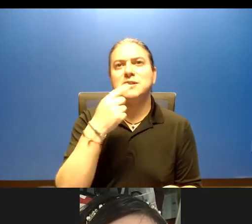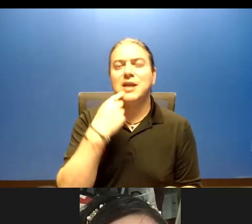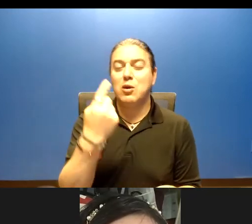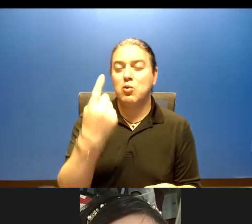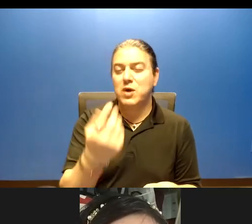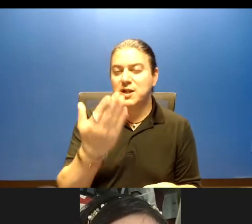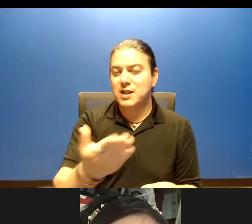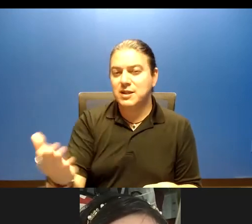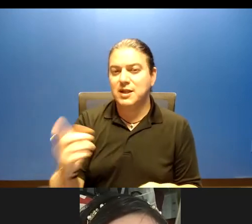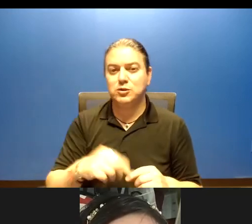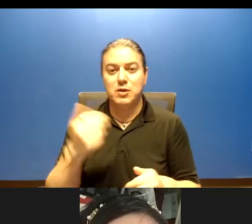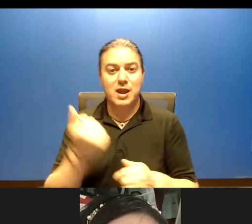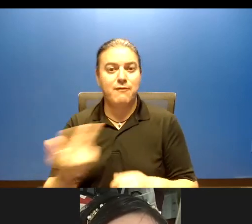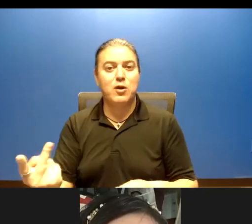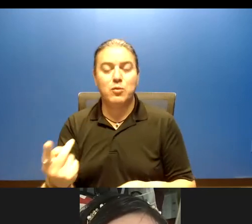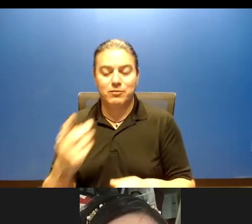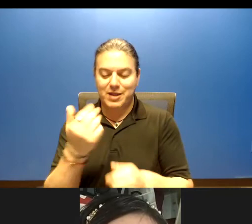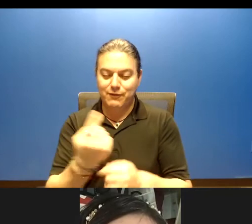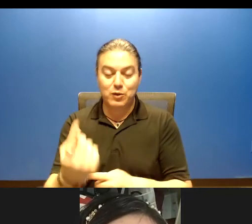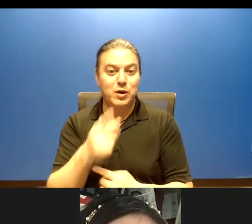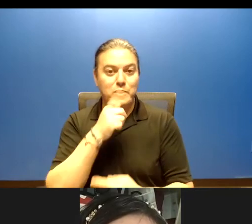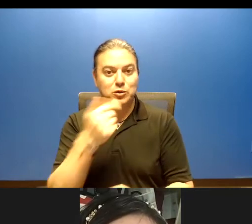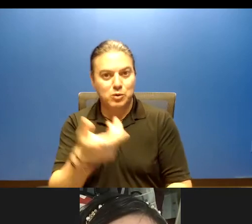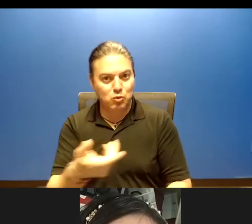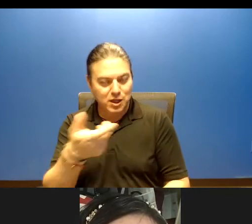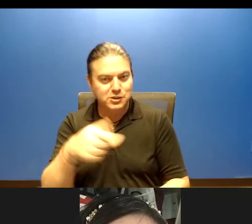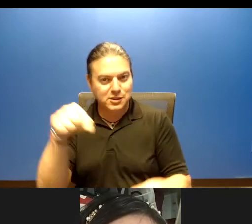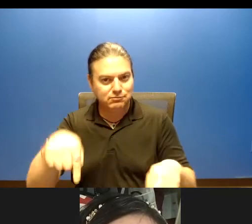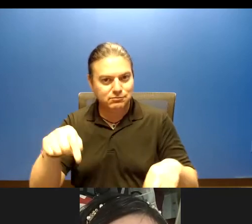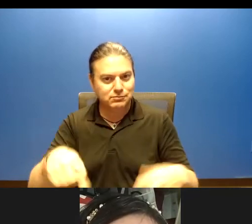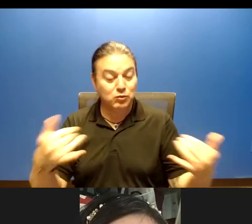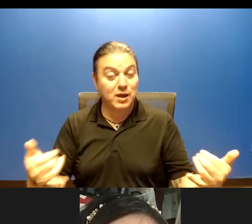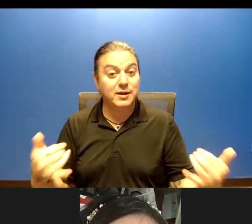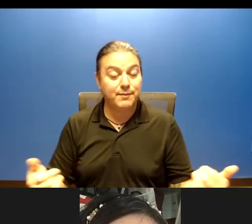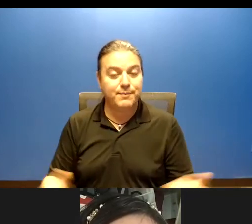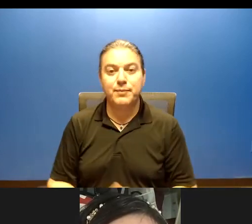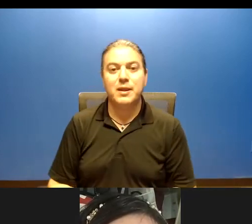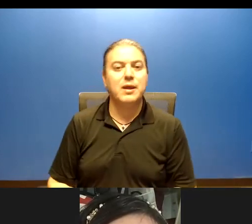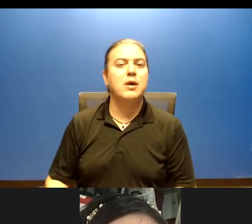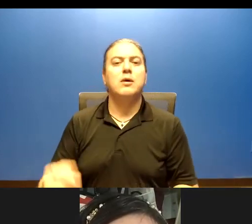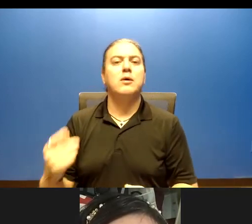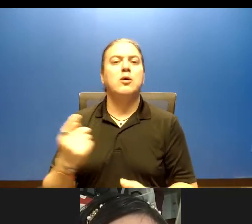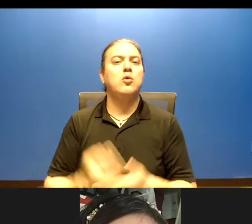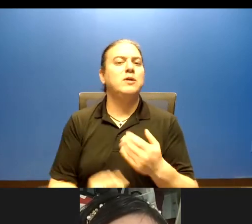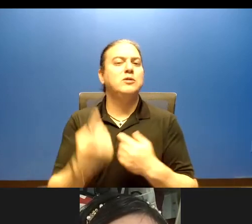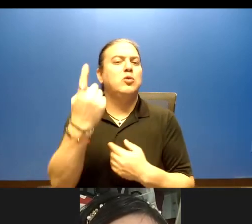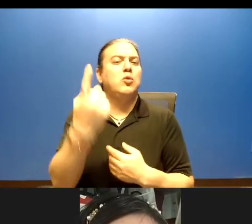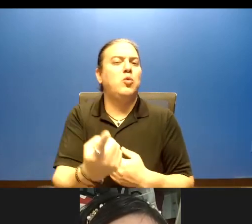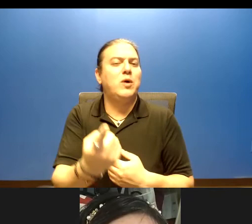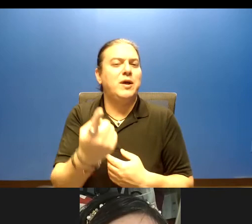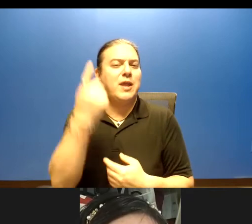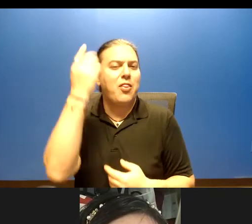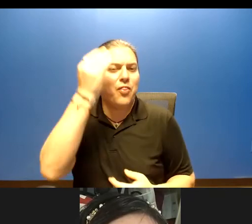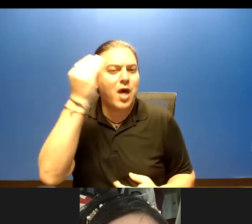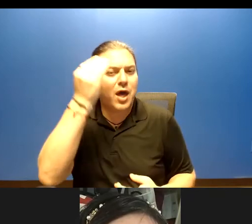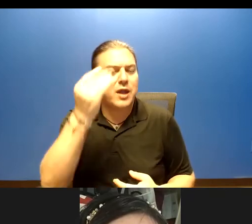attendees and everybody who is going to watch this, the recorded version of this, what's one insight or solution or thought that